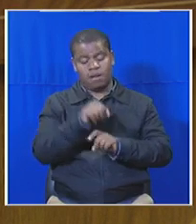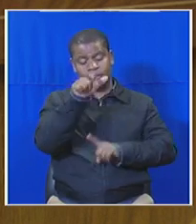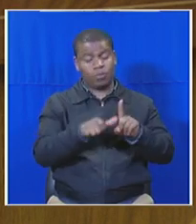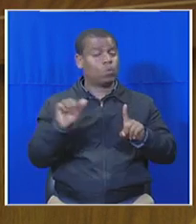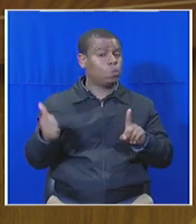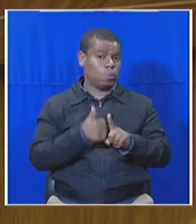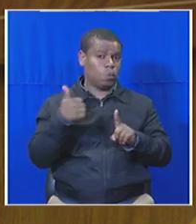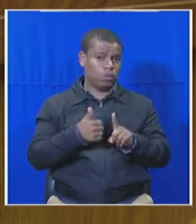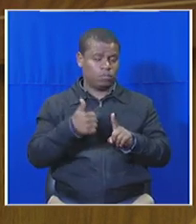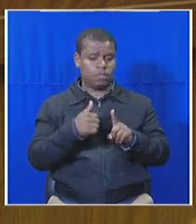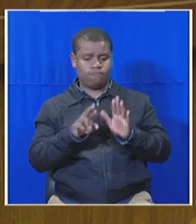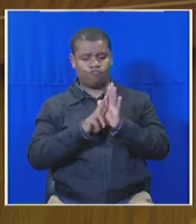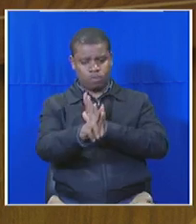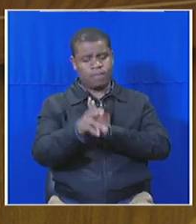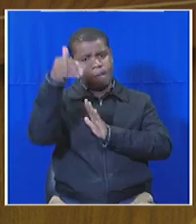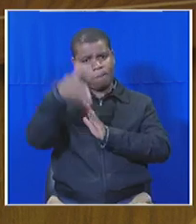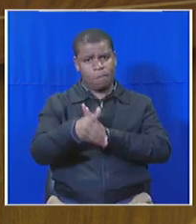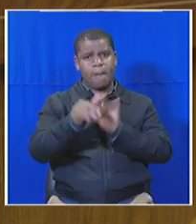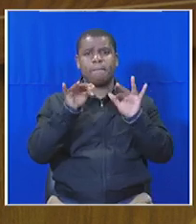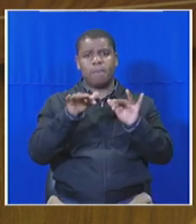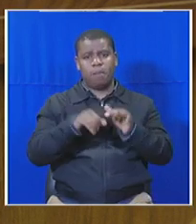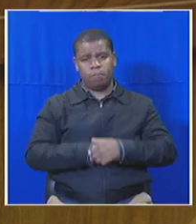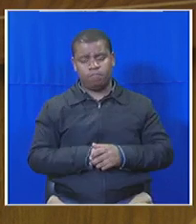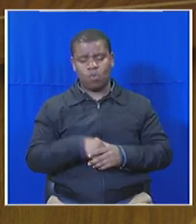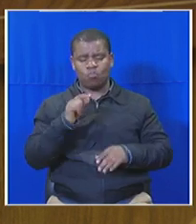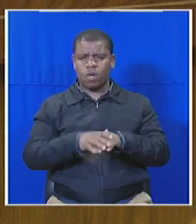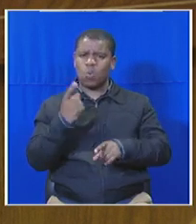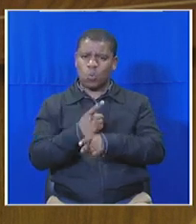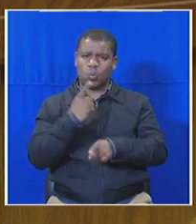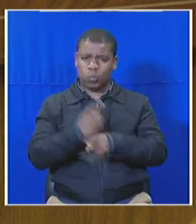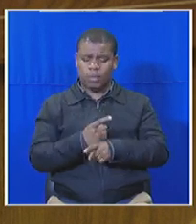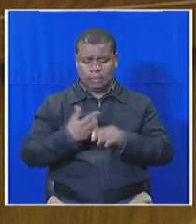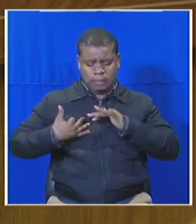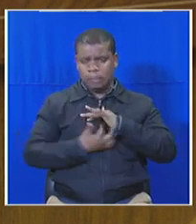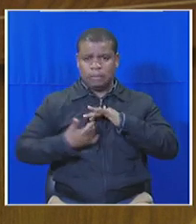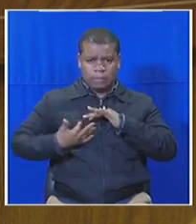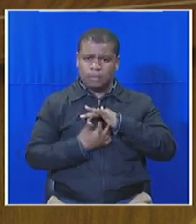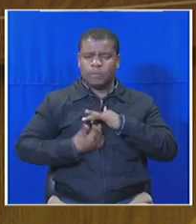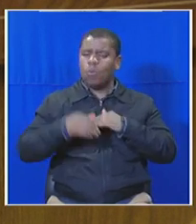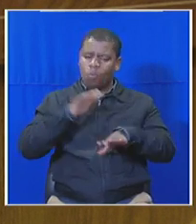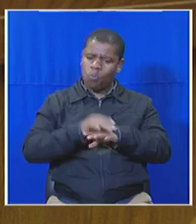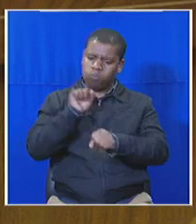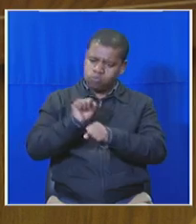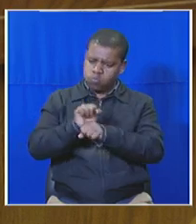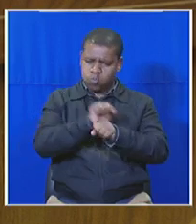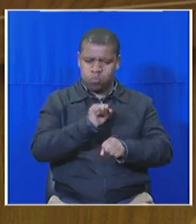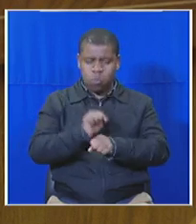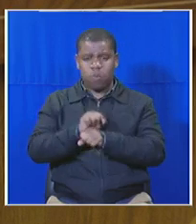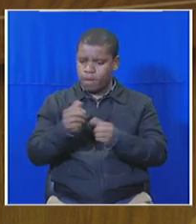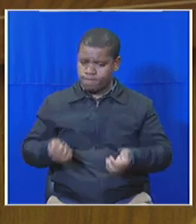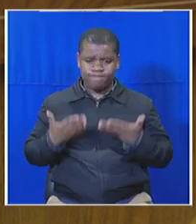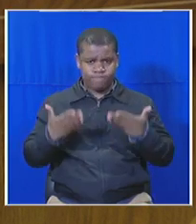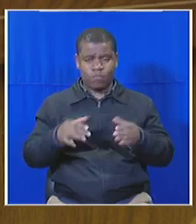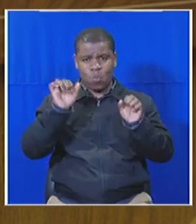extraordinary representatives of the people that had passion, constructive and level-headed mind. He was a diligent and